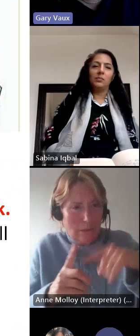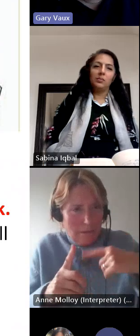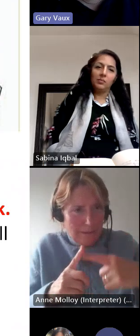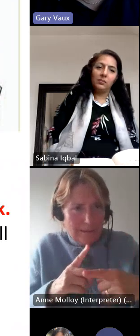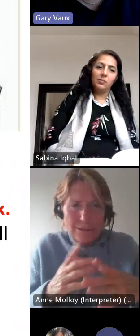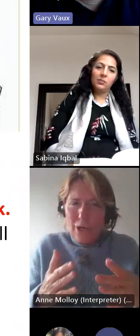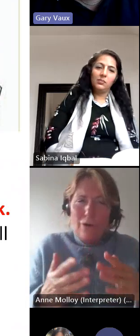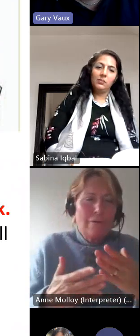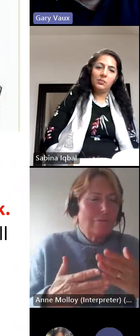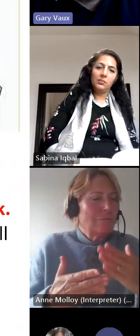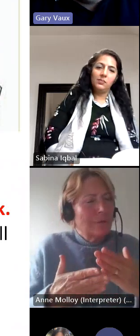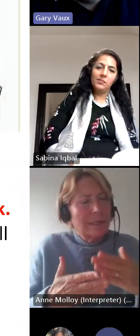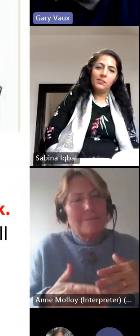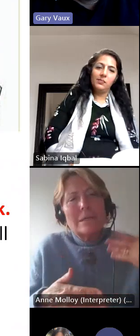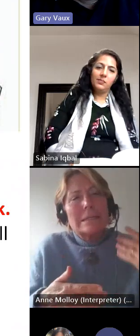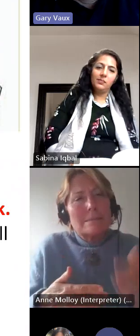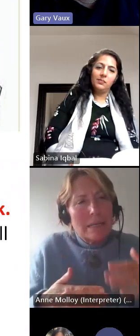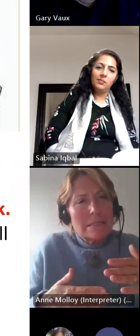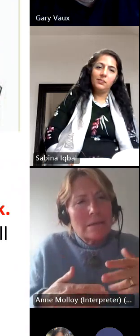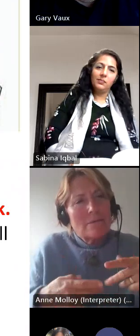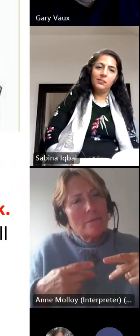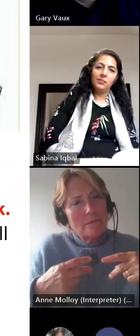very expensive way,